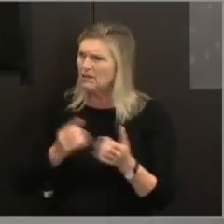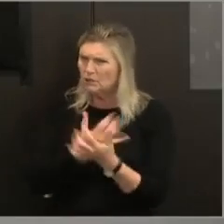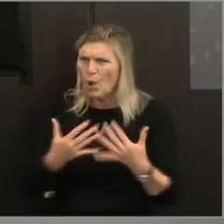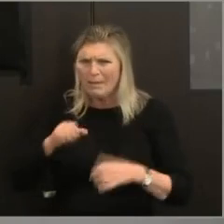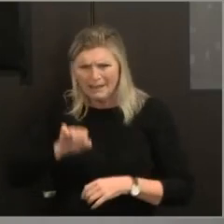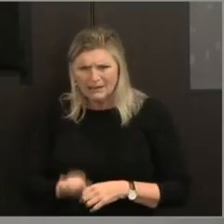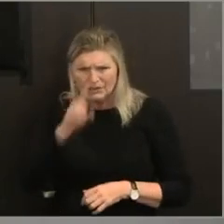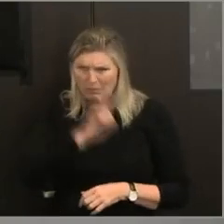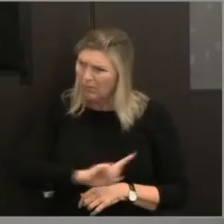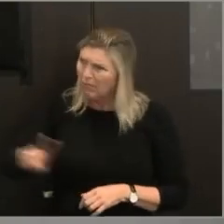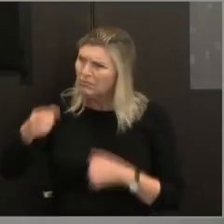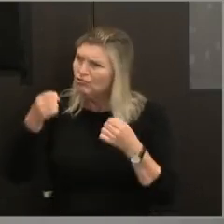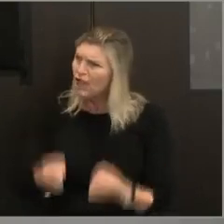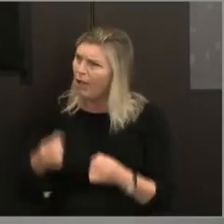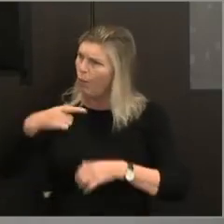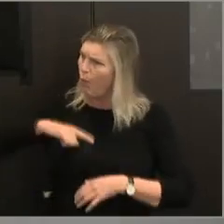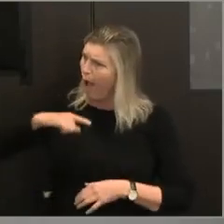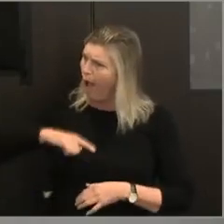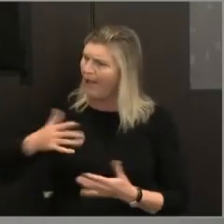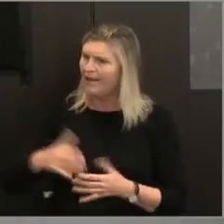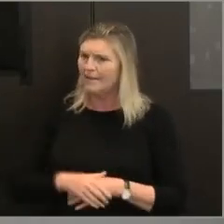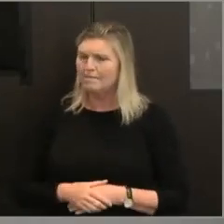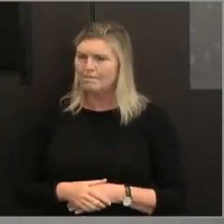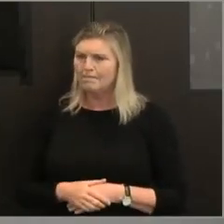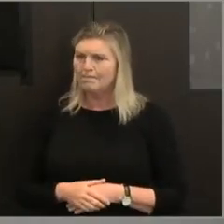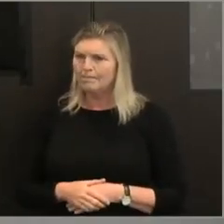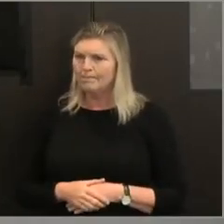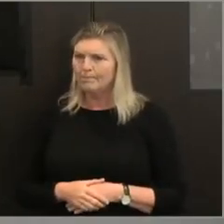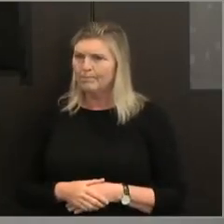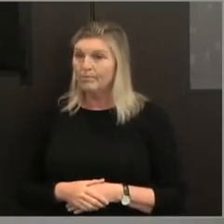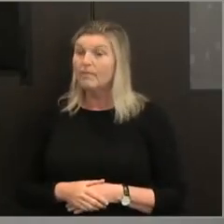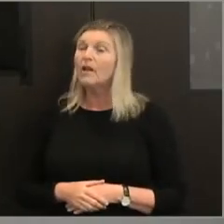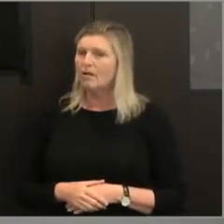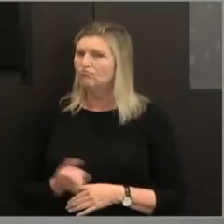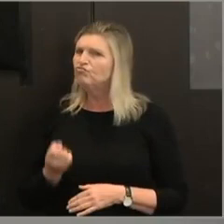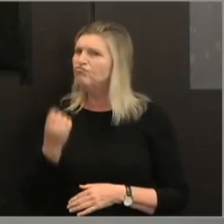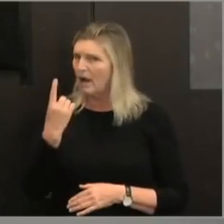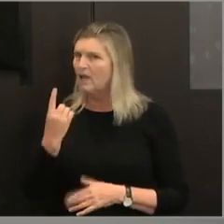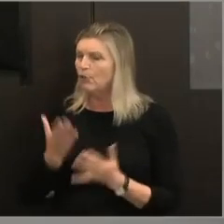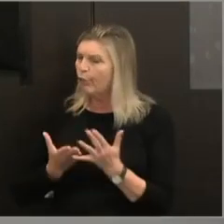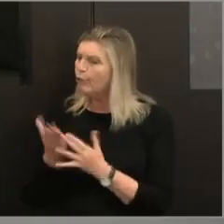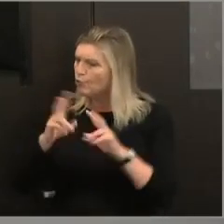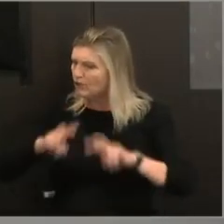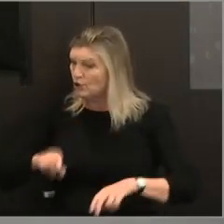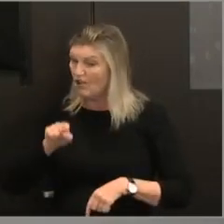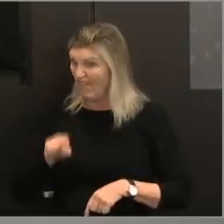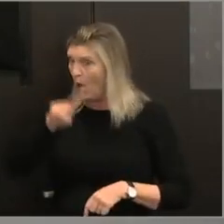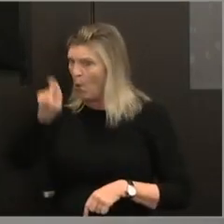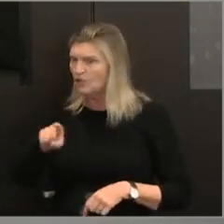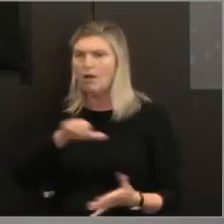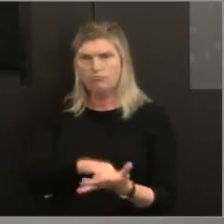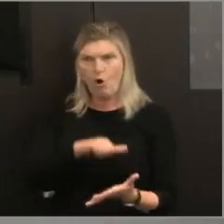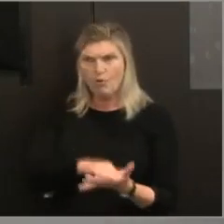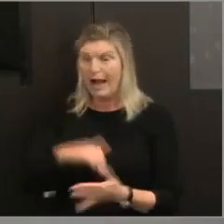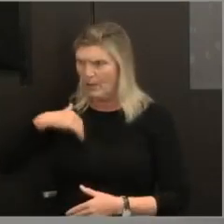It became clear in the course of the research that such a question was not only appropriate but necessary.